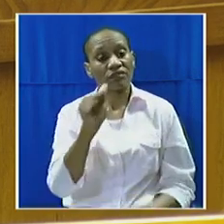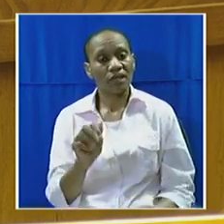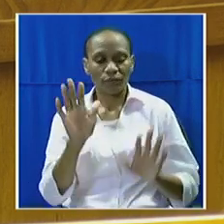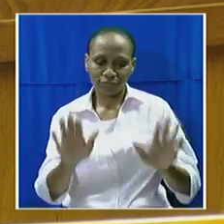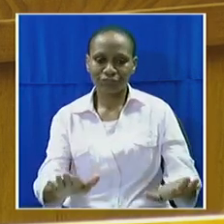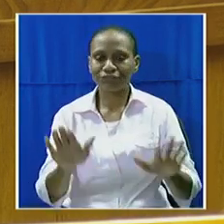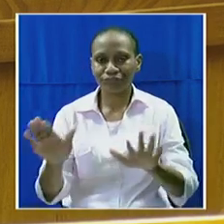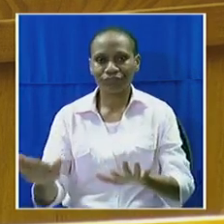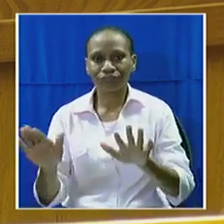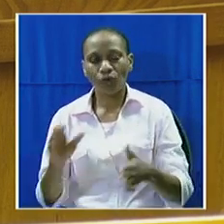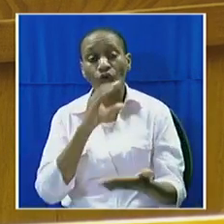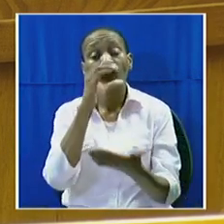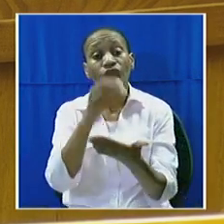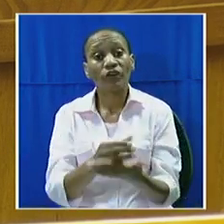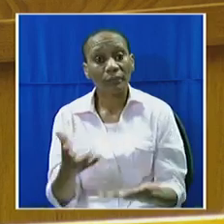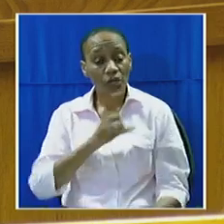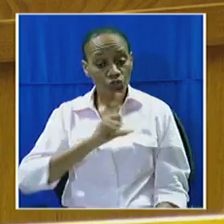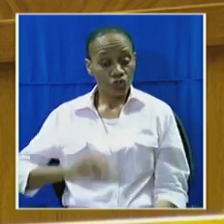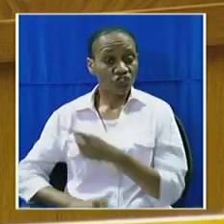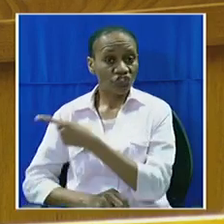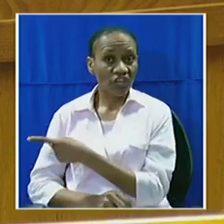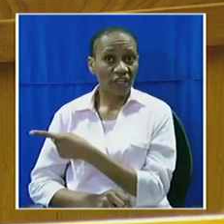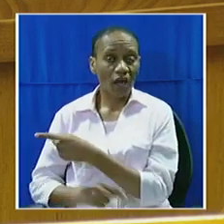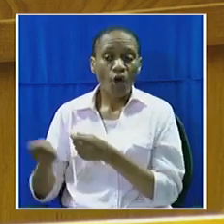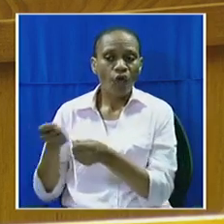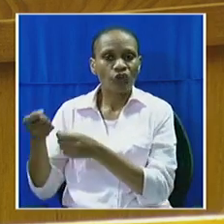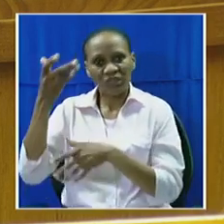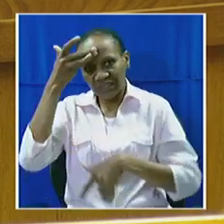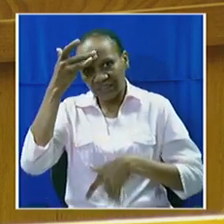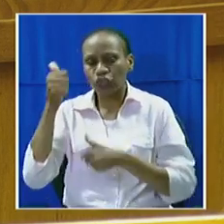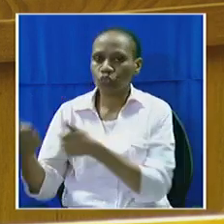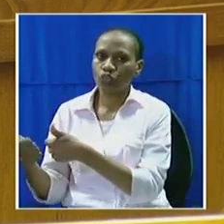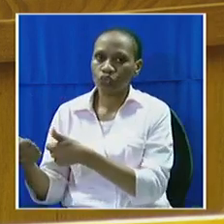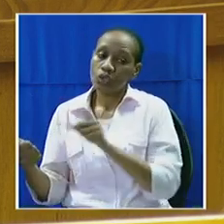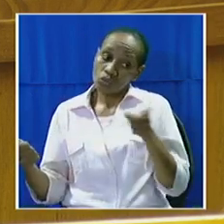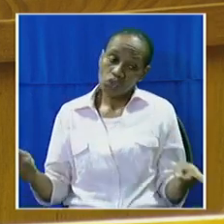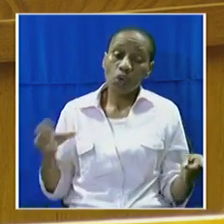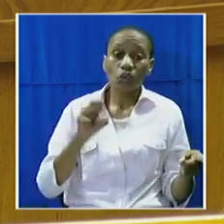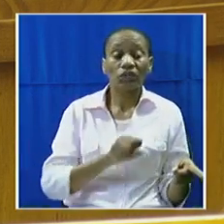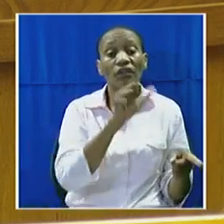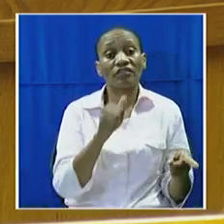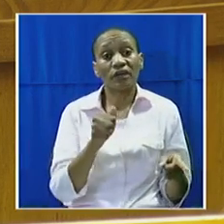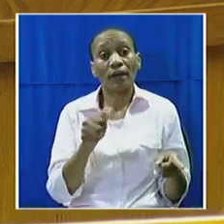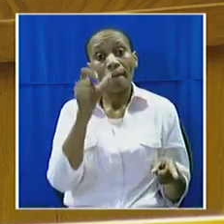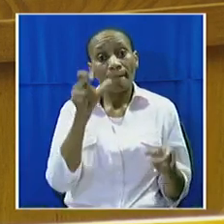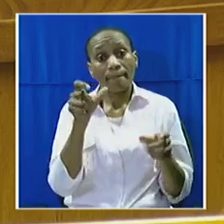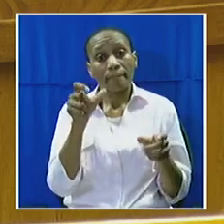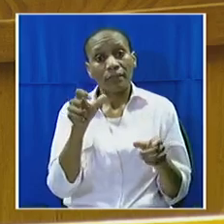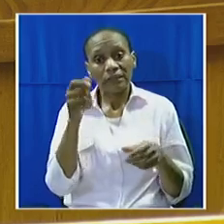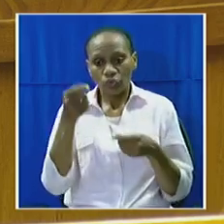ease, by assuring us that China has this under control and that the South Africans are being treated very